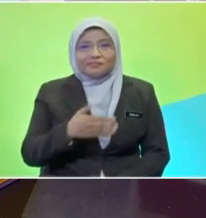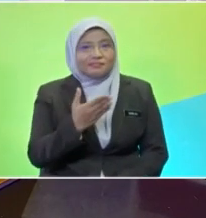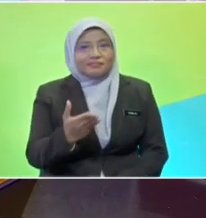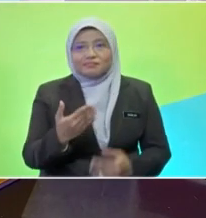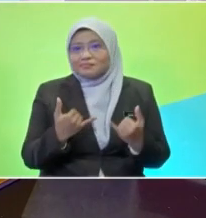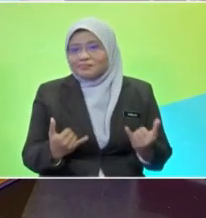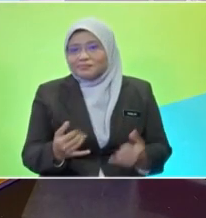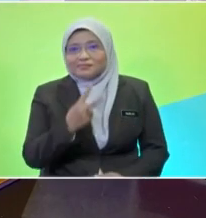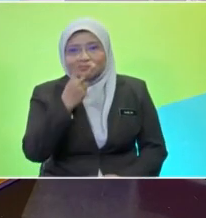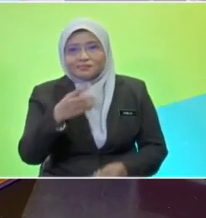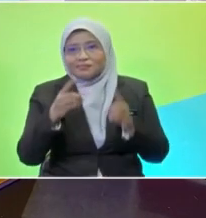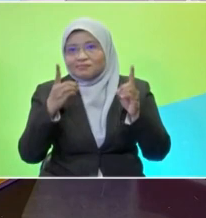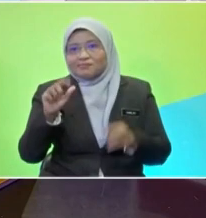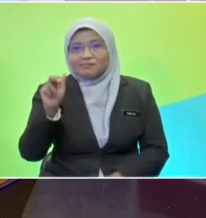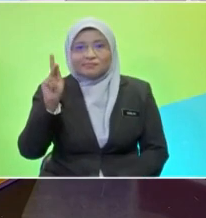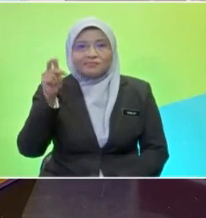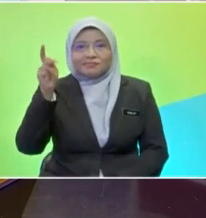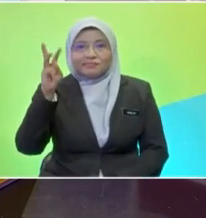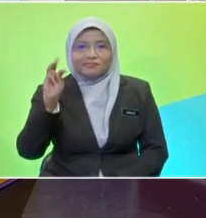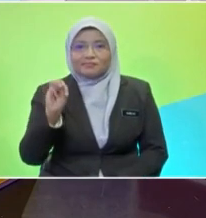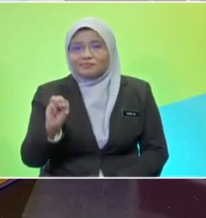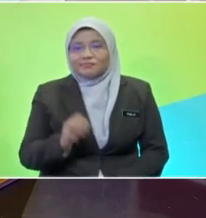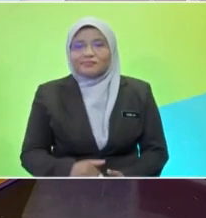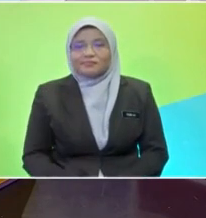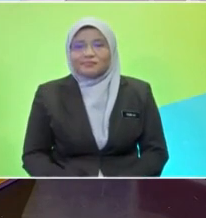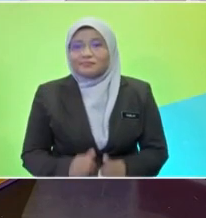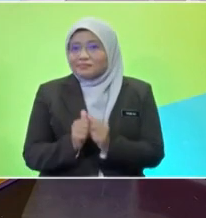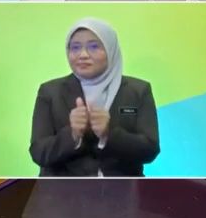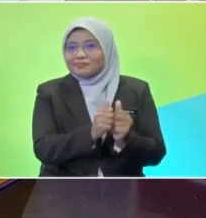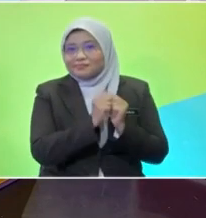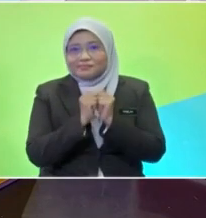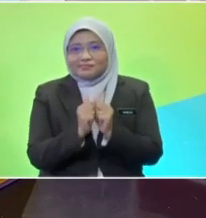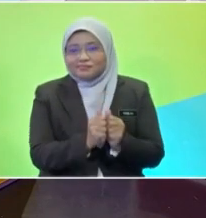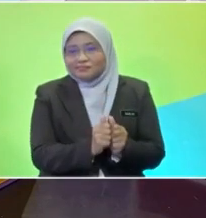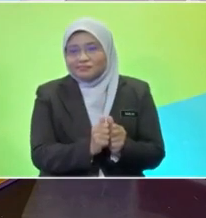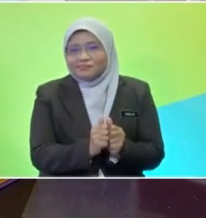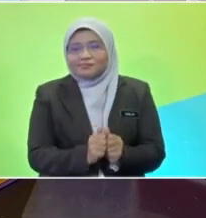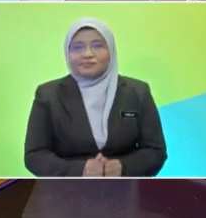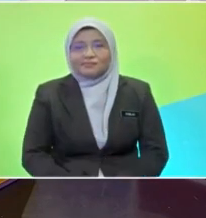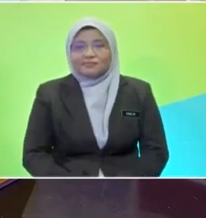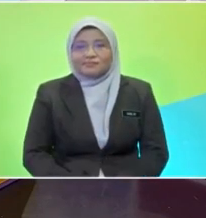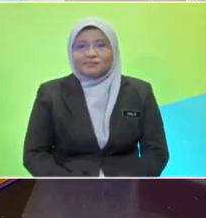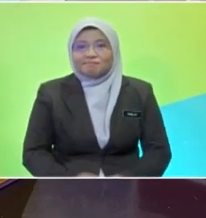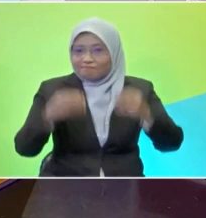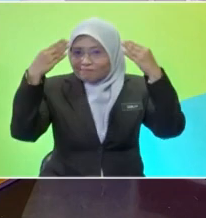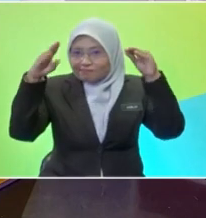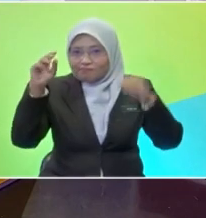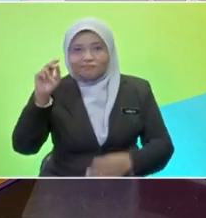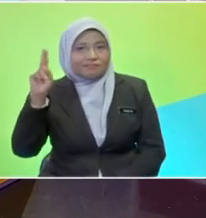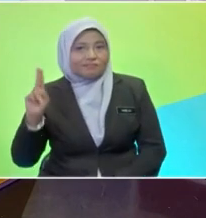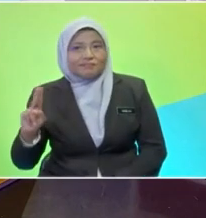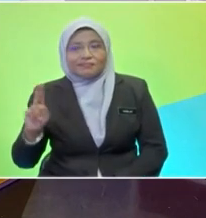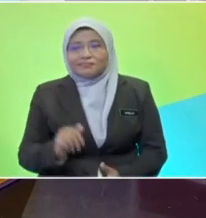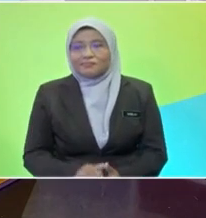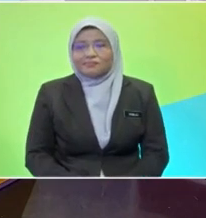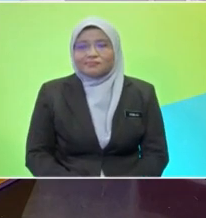Level 2 slot and we're learning English together. And of course, with me, we have Mr. Carl and... we're doing a lot of singing together, huh? Yeah. And